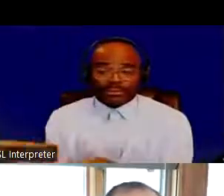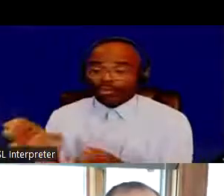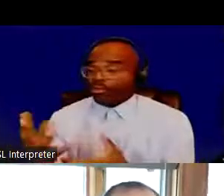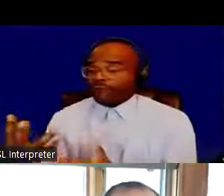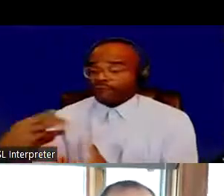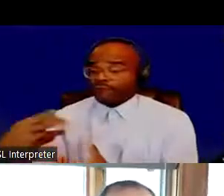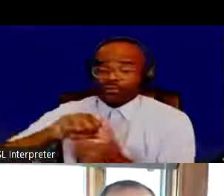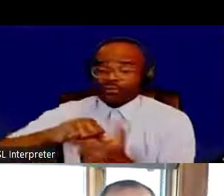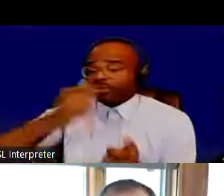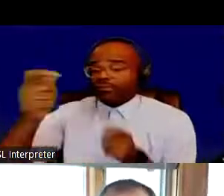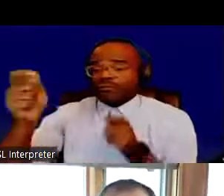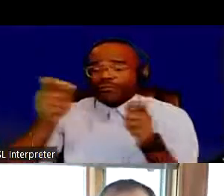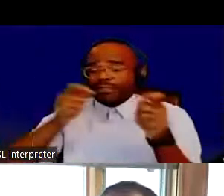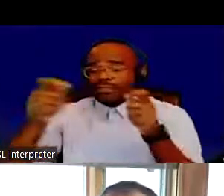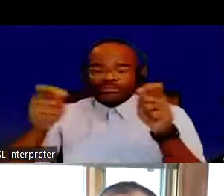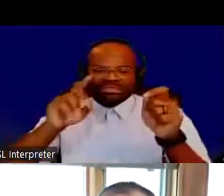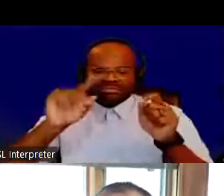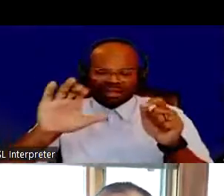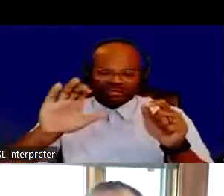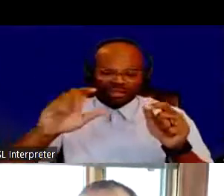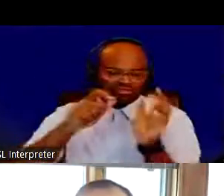management document that you might be working on.